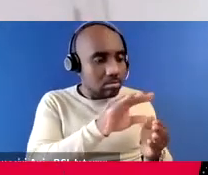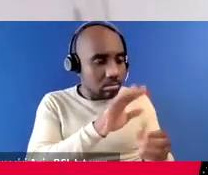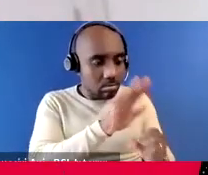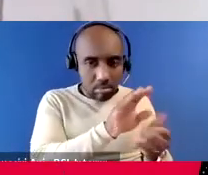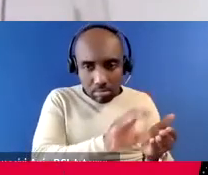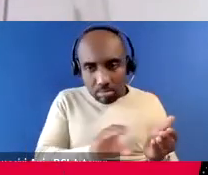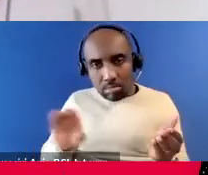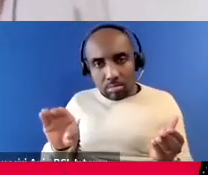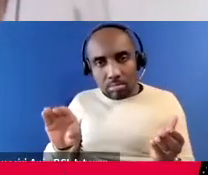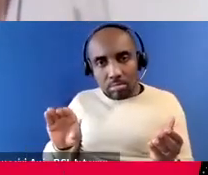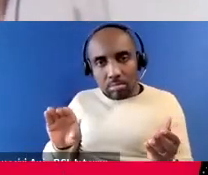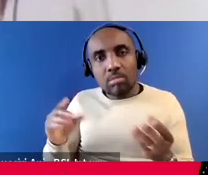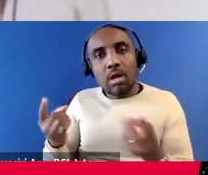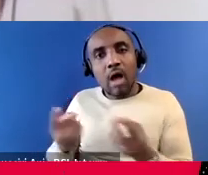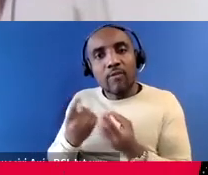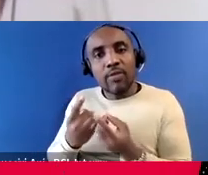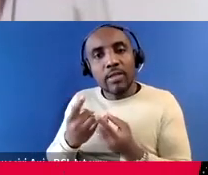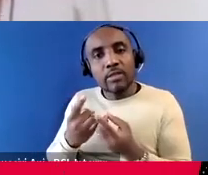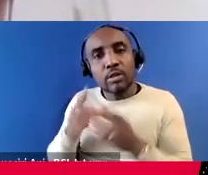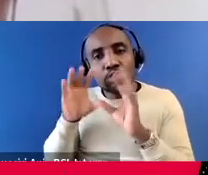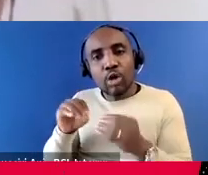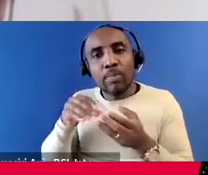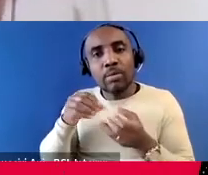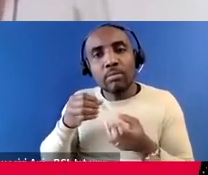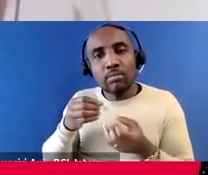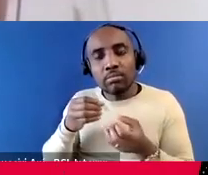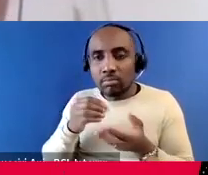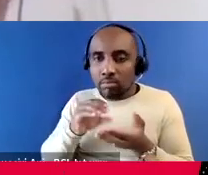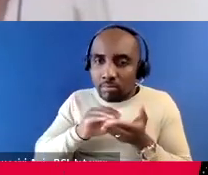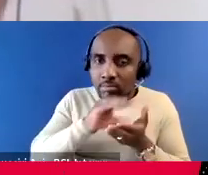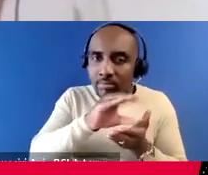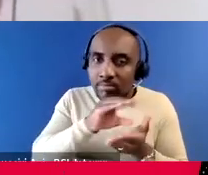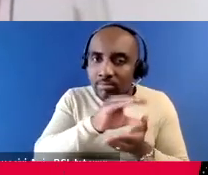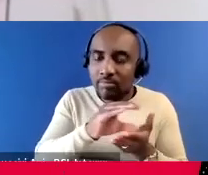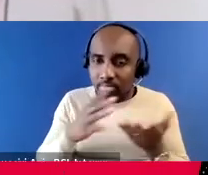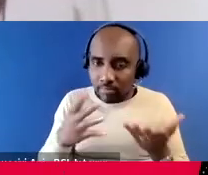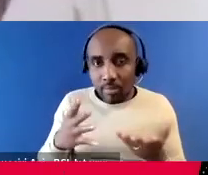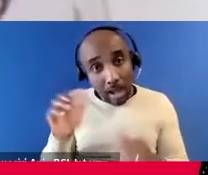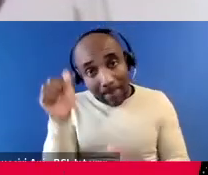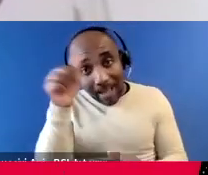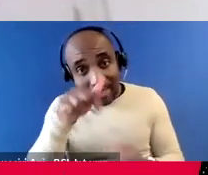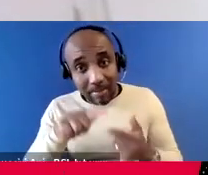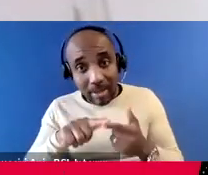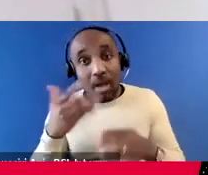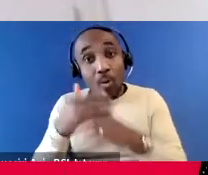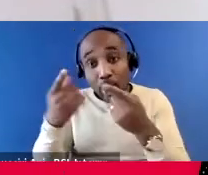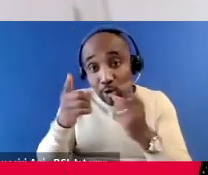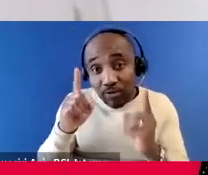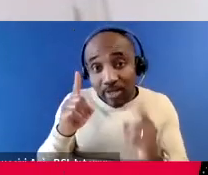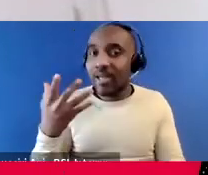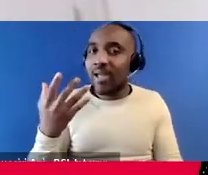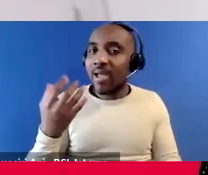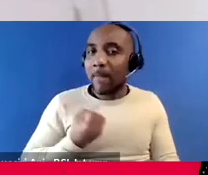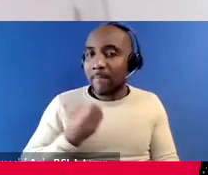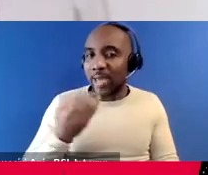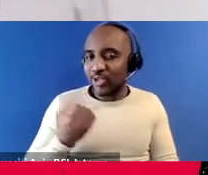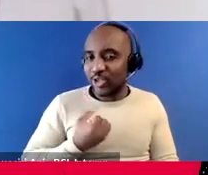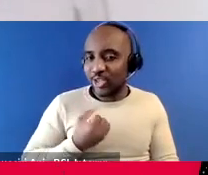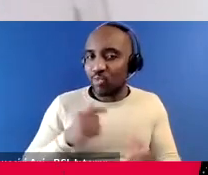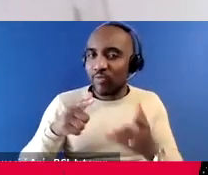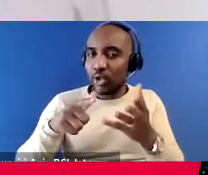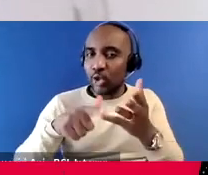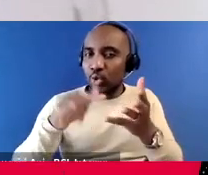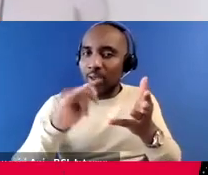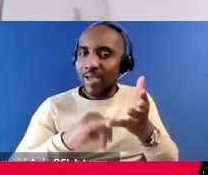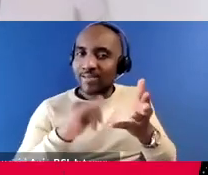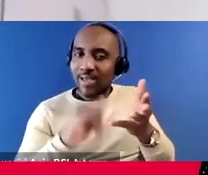USS, trying to take action with my pension scheme to not invest my pension in arms companies.